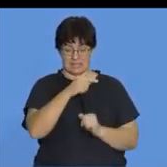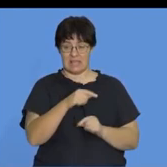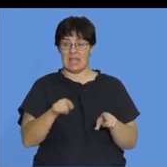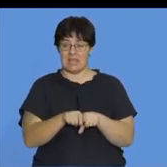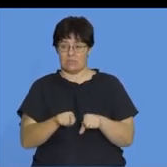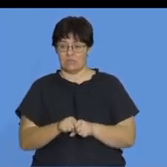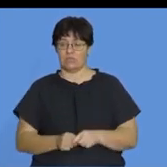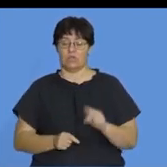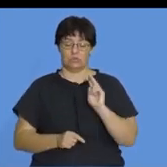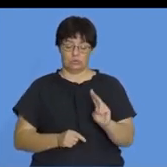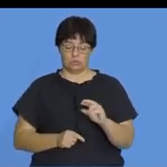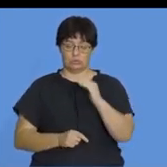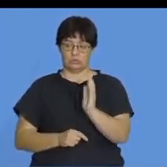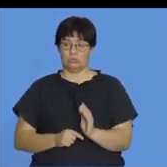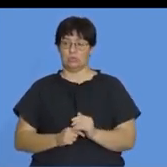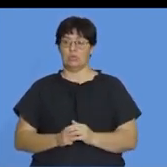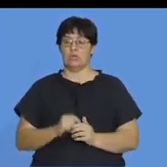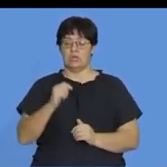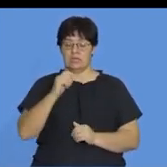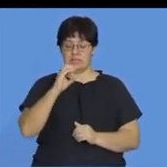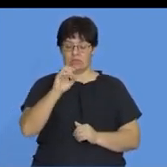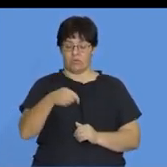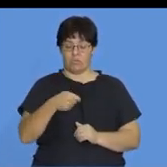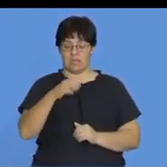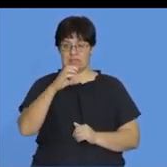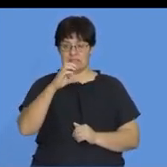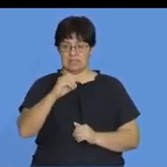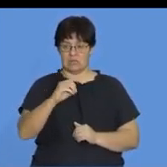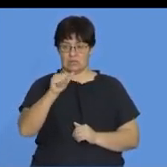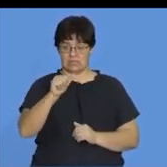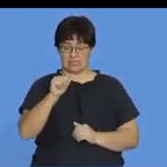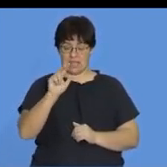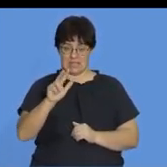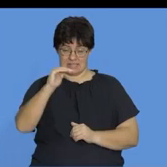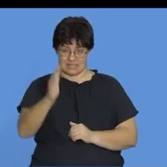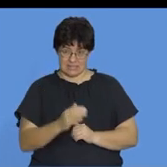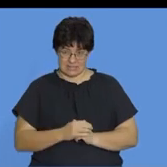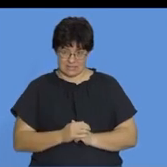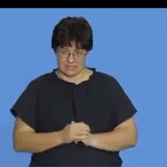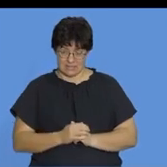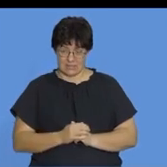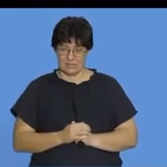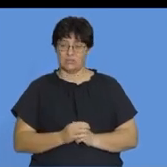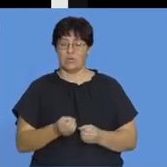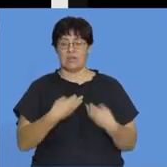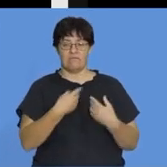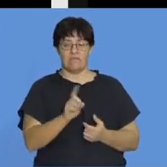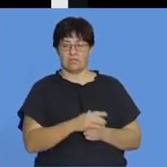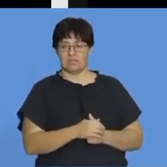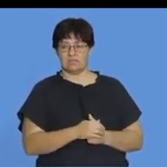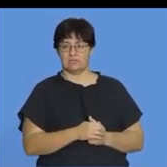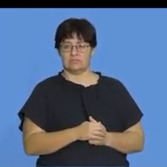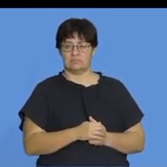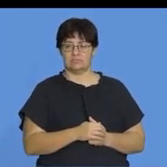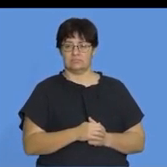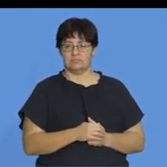actually 2 multiplied by 0.068, okay? Then this gives us, if we can